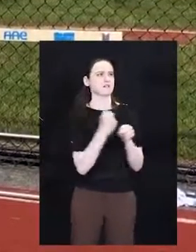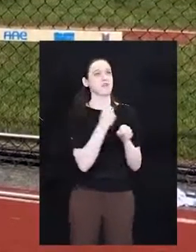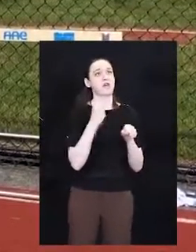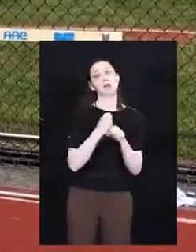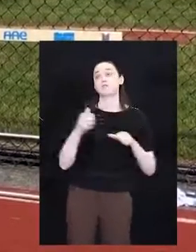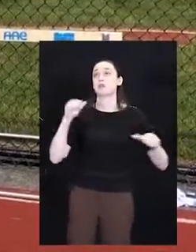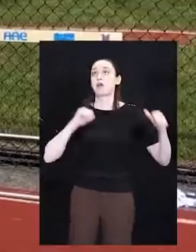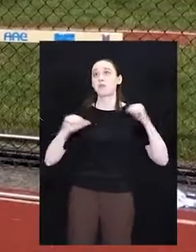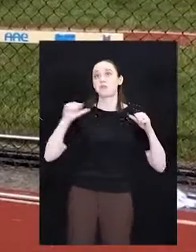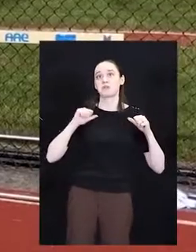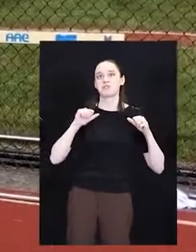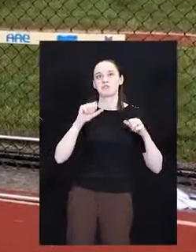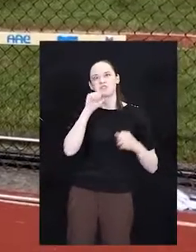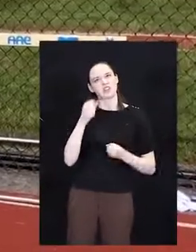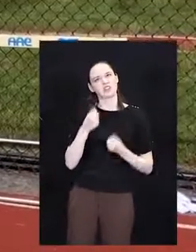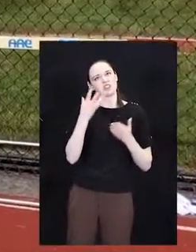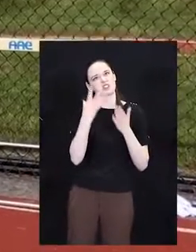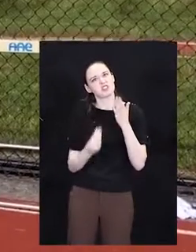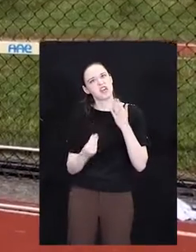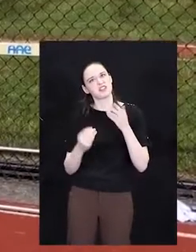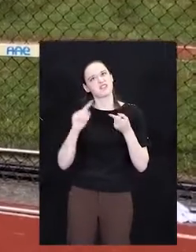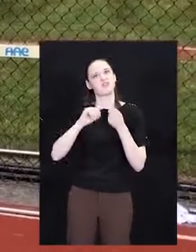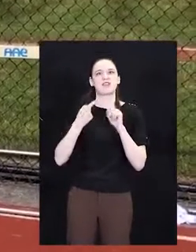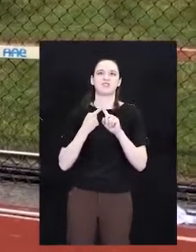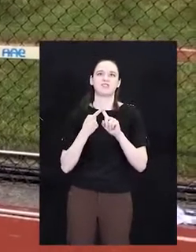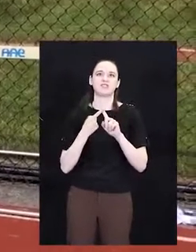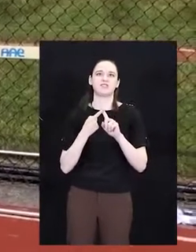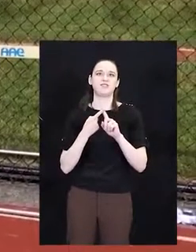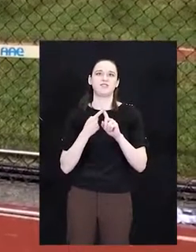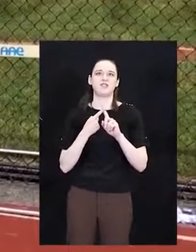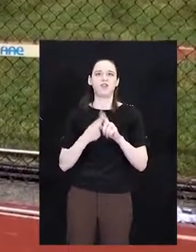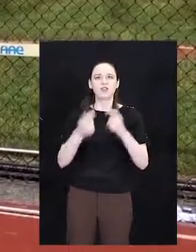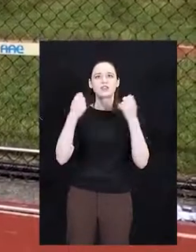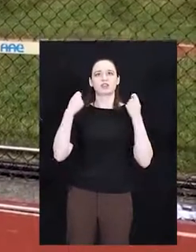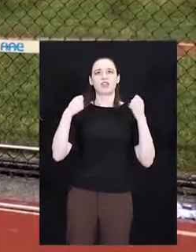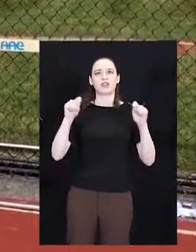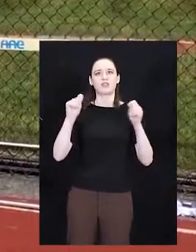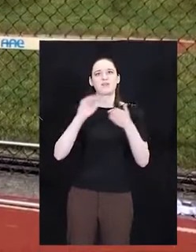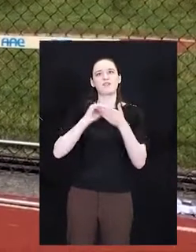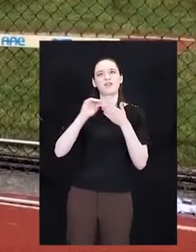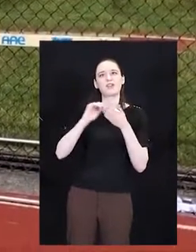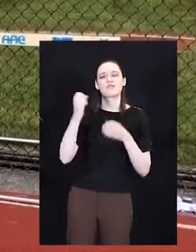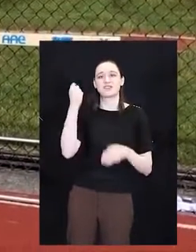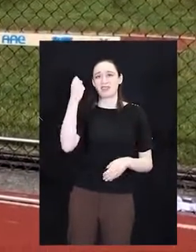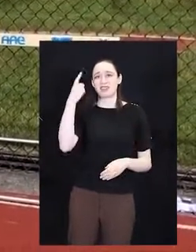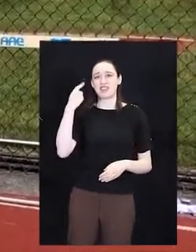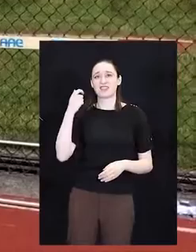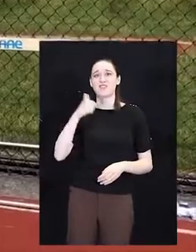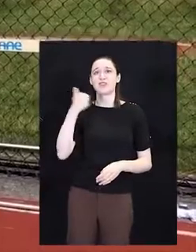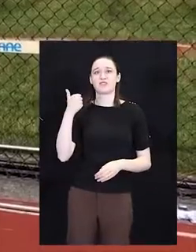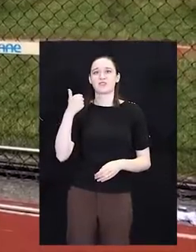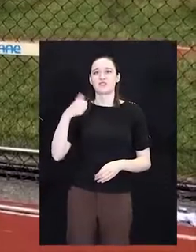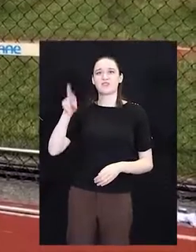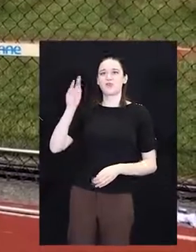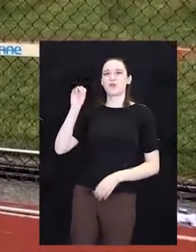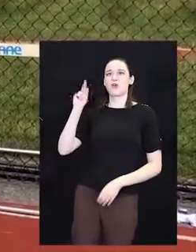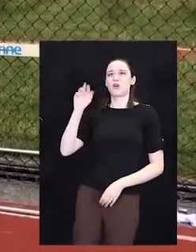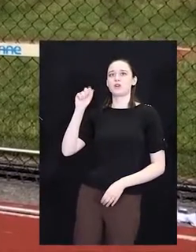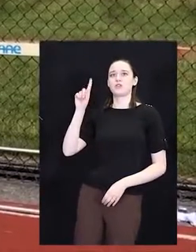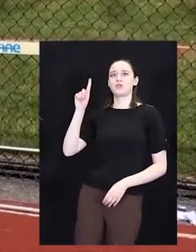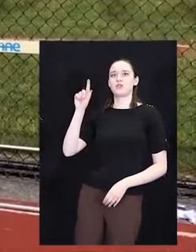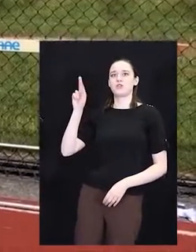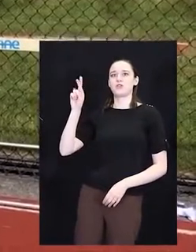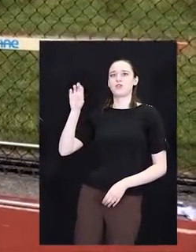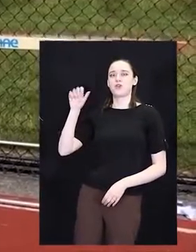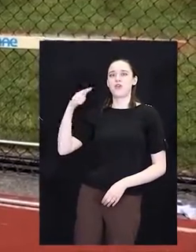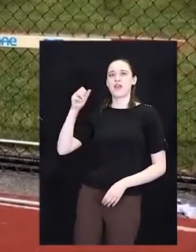Petty fights and pointless drama should not cause the loss of friendships. Always try to be forgiving and understanding of others. As Ronald